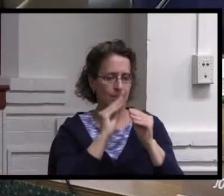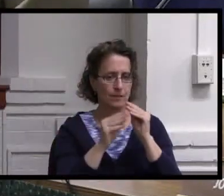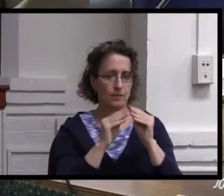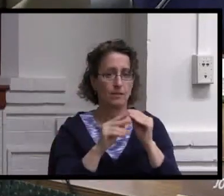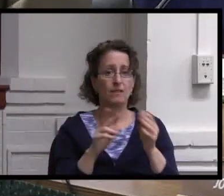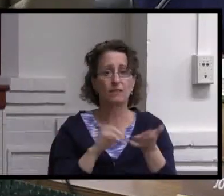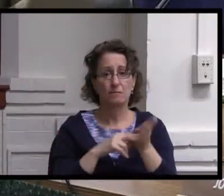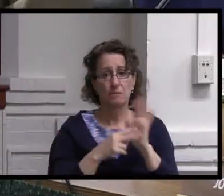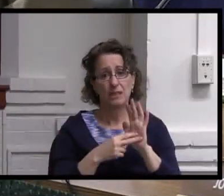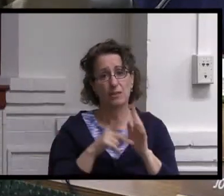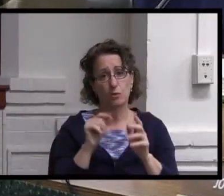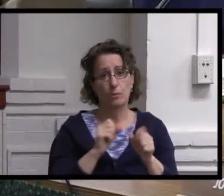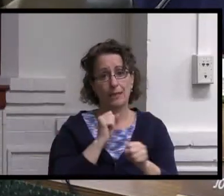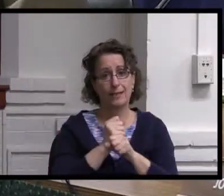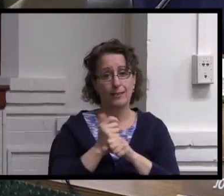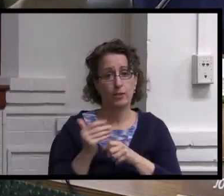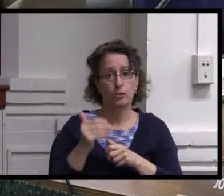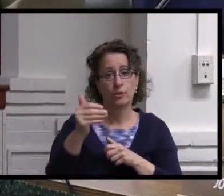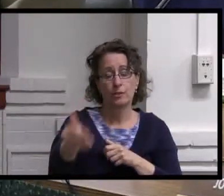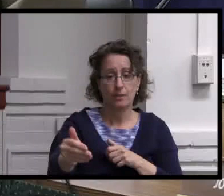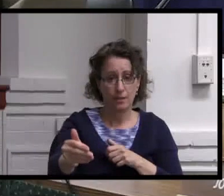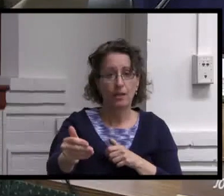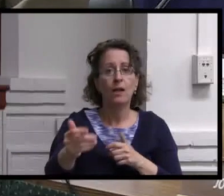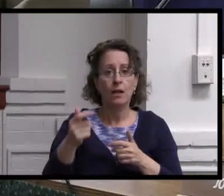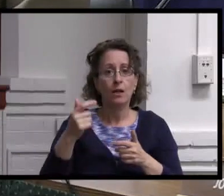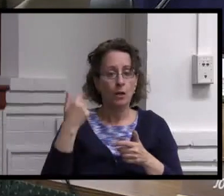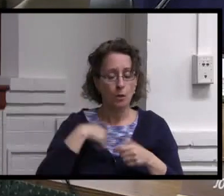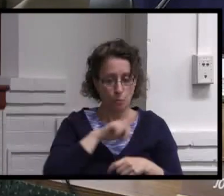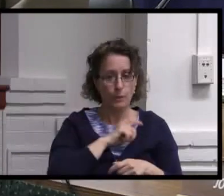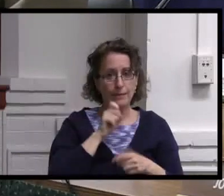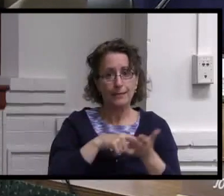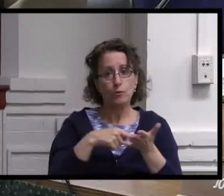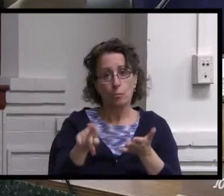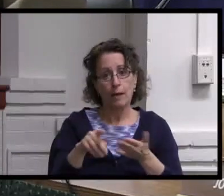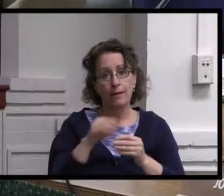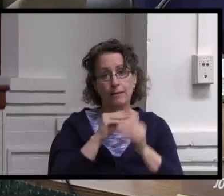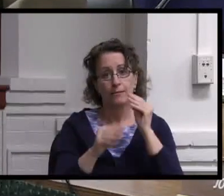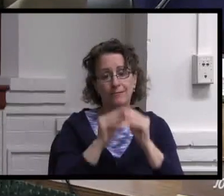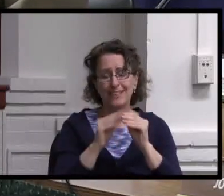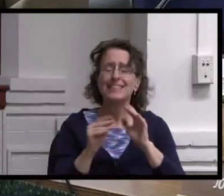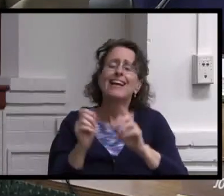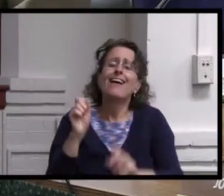that. Yes, but during that 20-year period, we're also going to be receiving